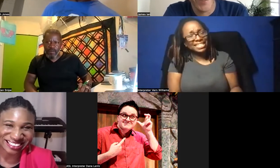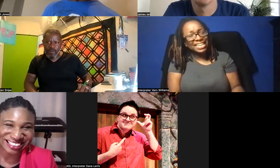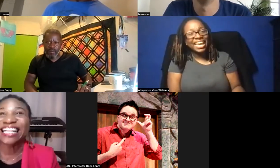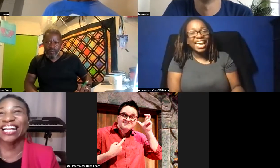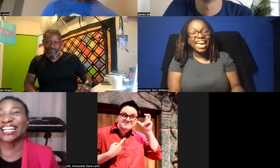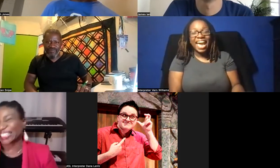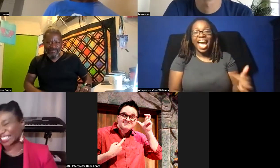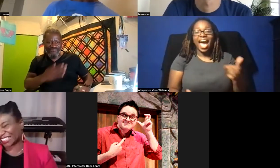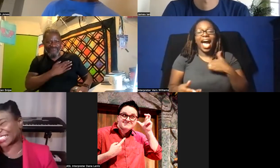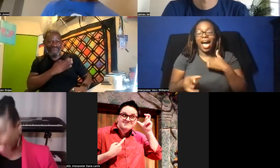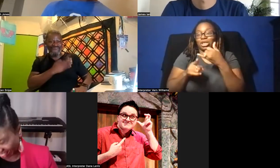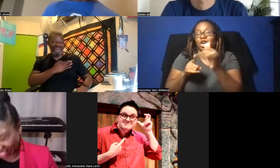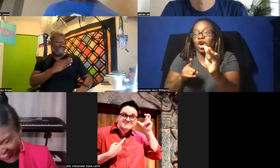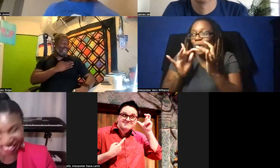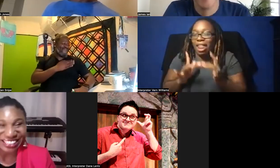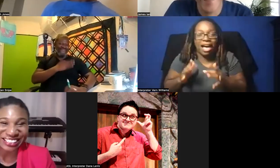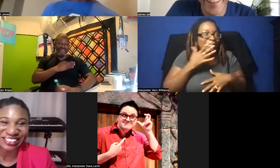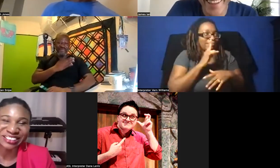I caught myself. But